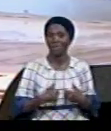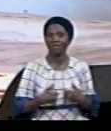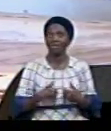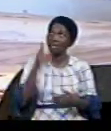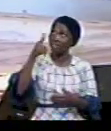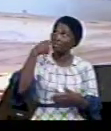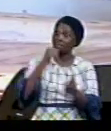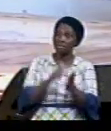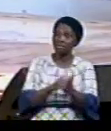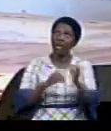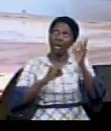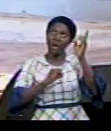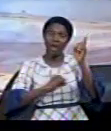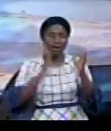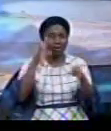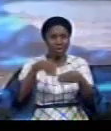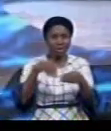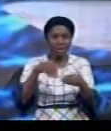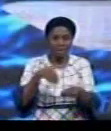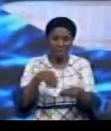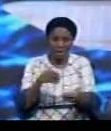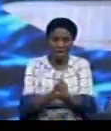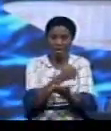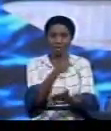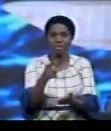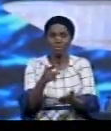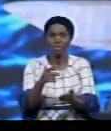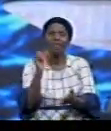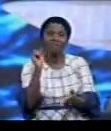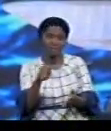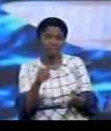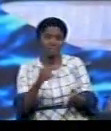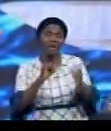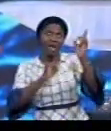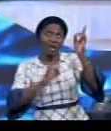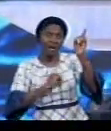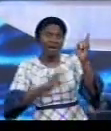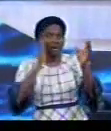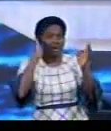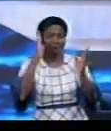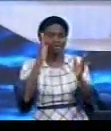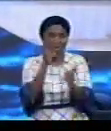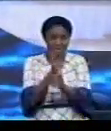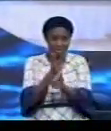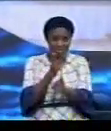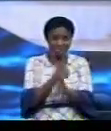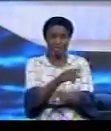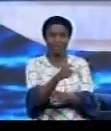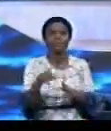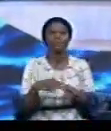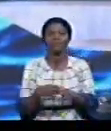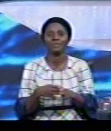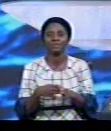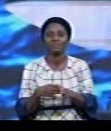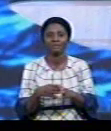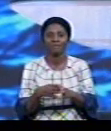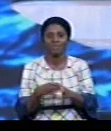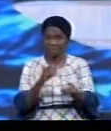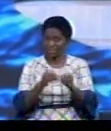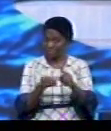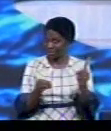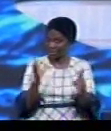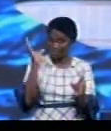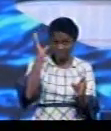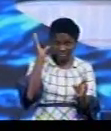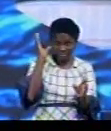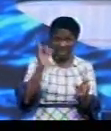you. Yea, I will uphold thee. Look at all this. Number one, I am with you.